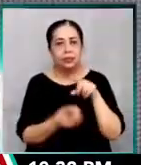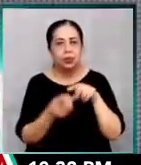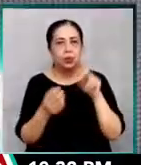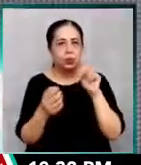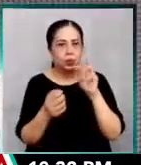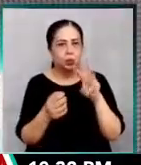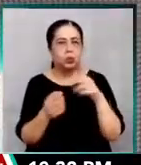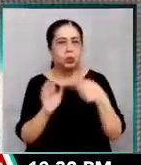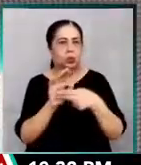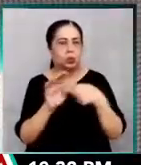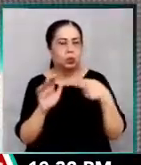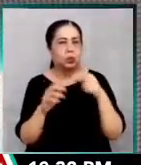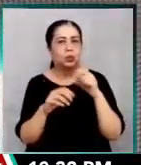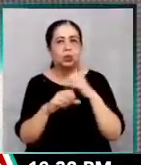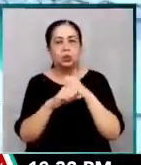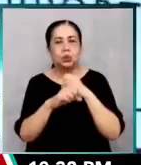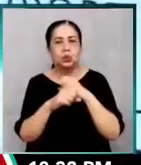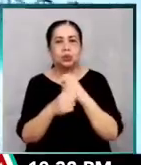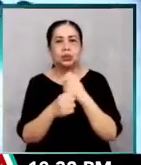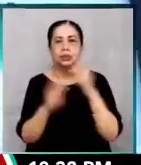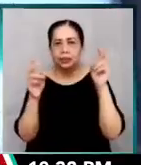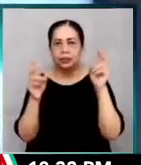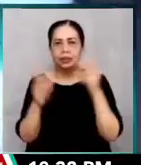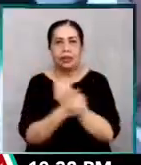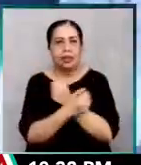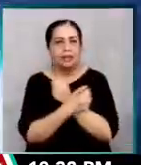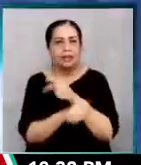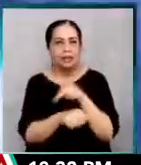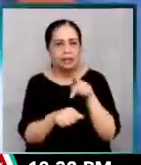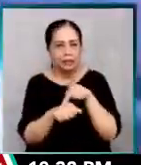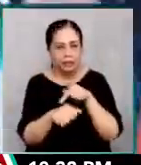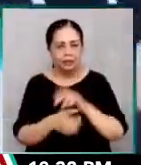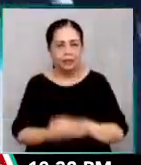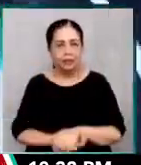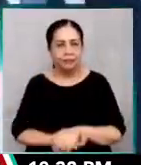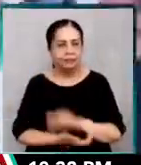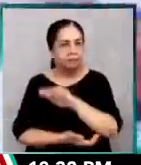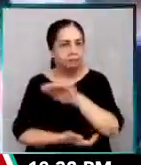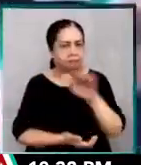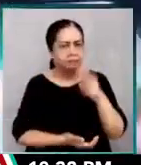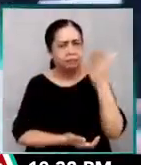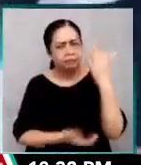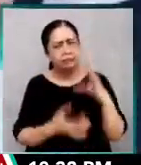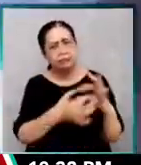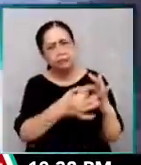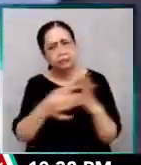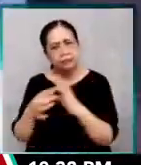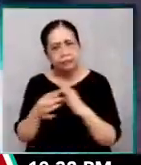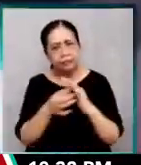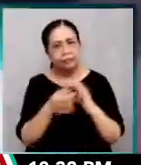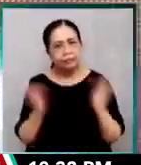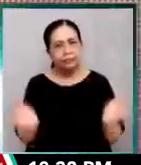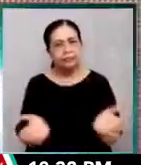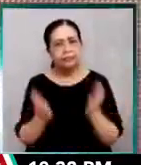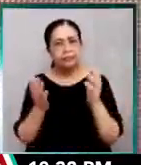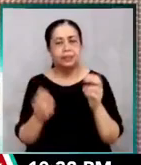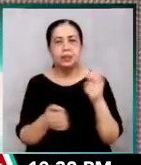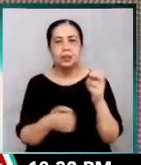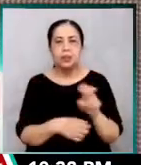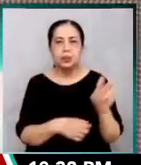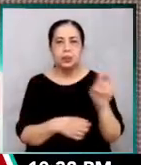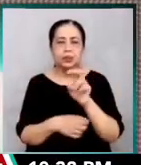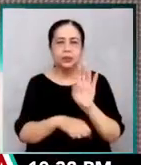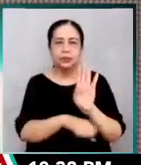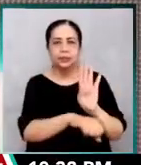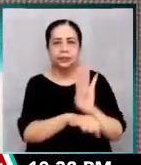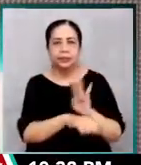slogan. Love the Philippines. Nanawagan pa si Frasco na magkaisa sa pagsusulong ng tourism industry. Each and every one of